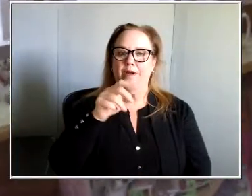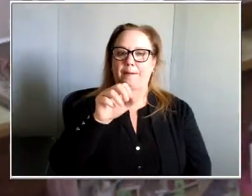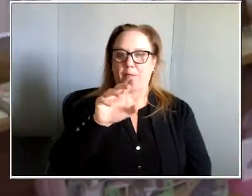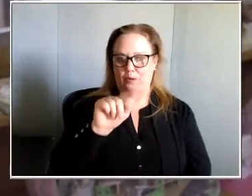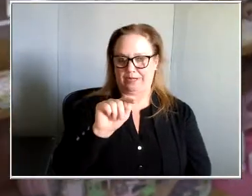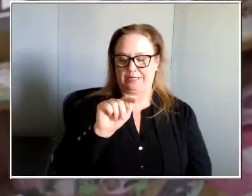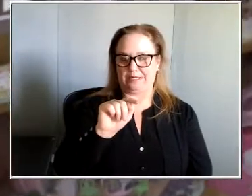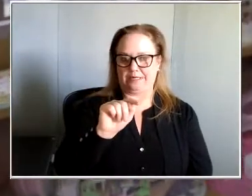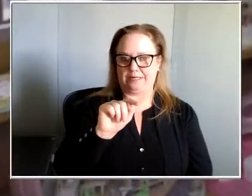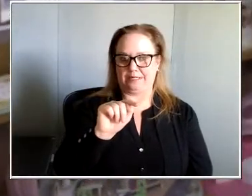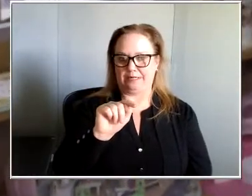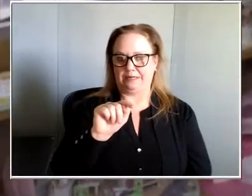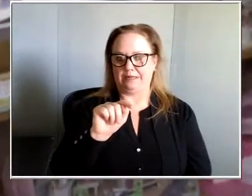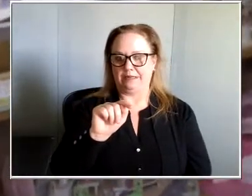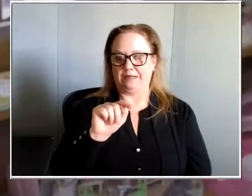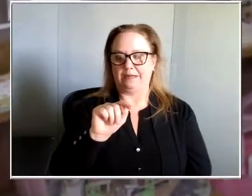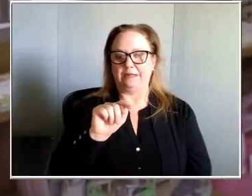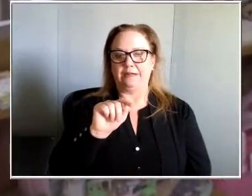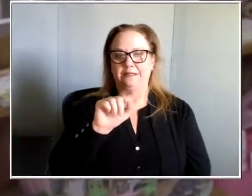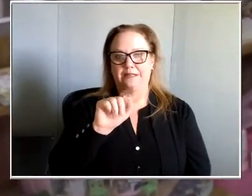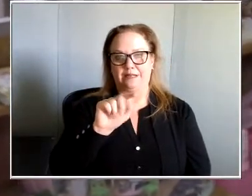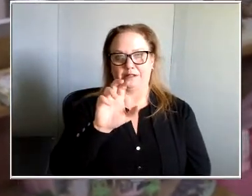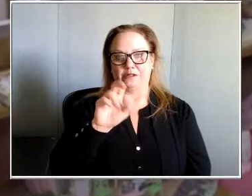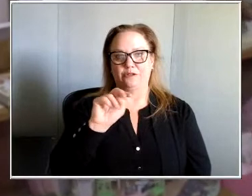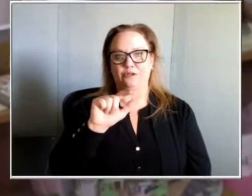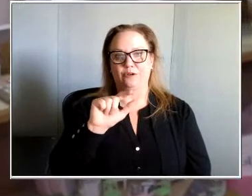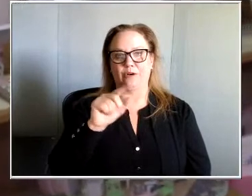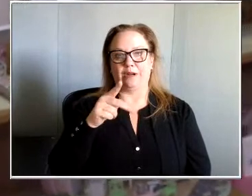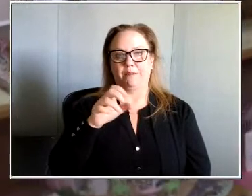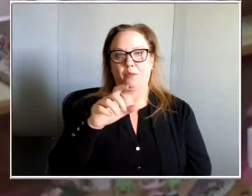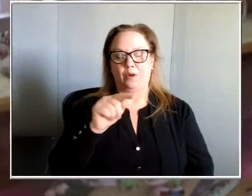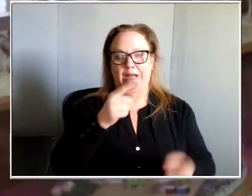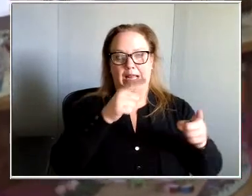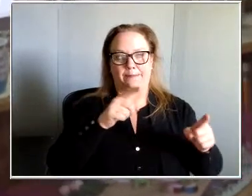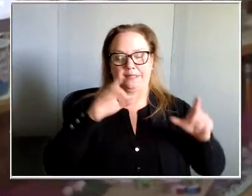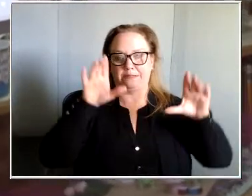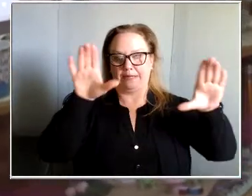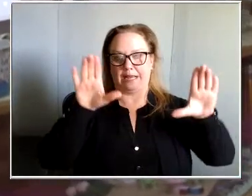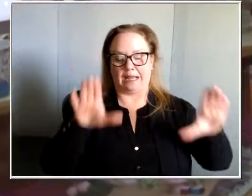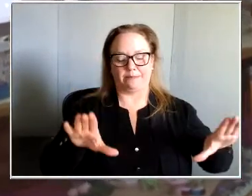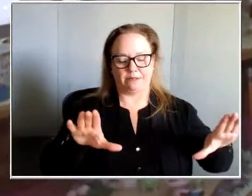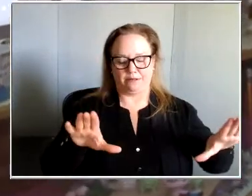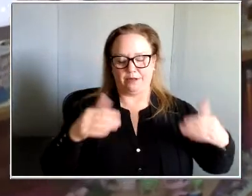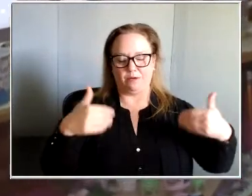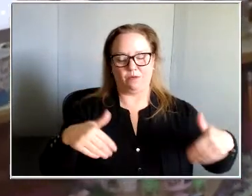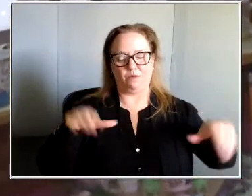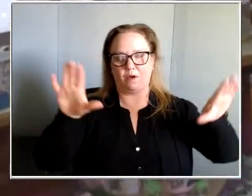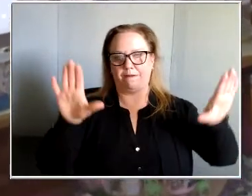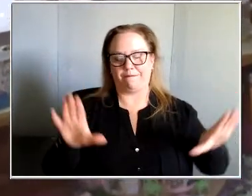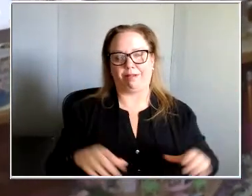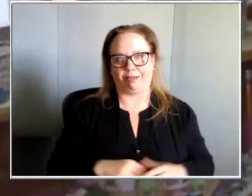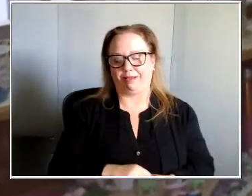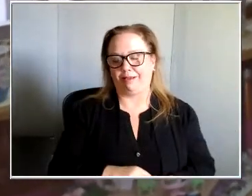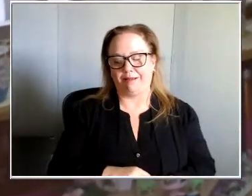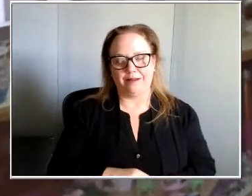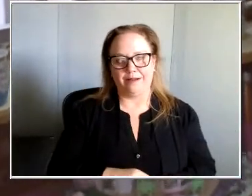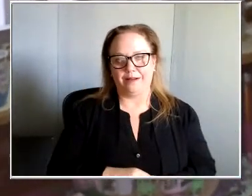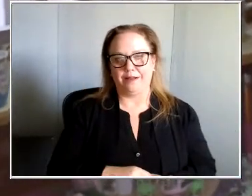Well, I tell you, since that came about, it's been absolutely amazing because with those